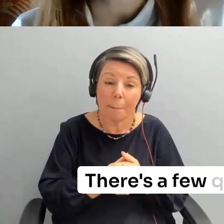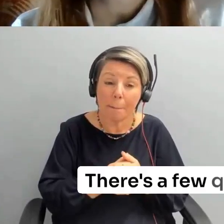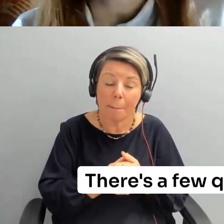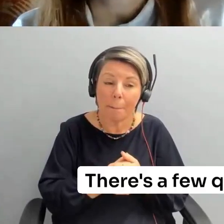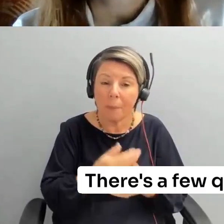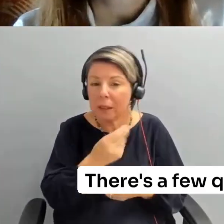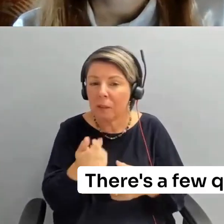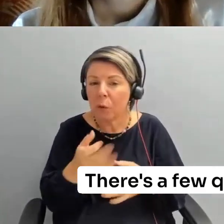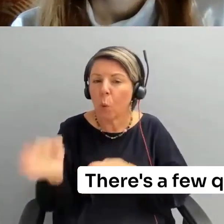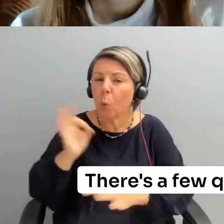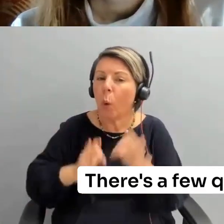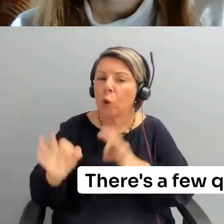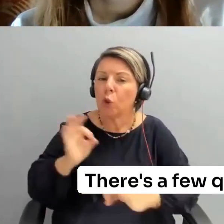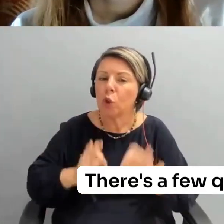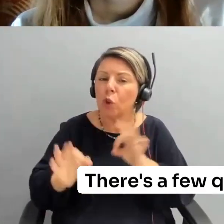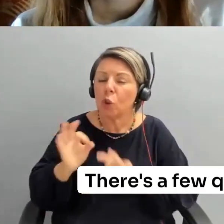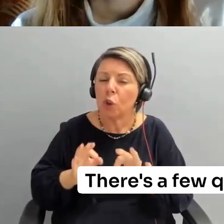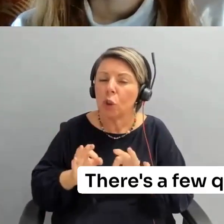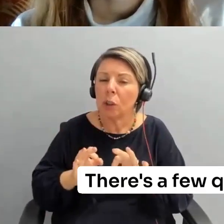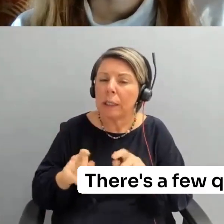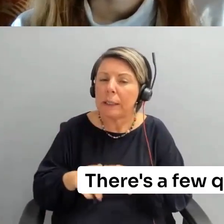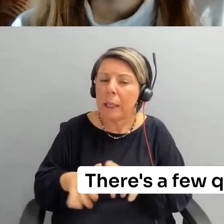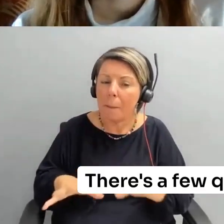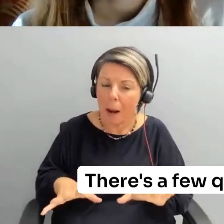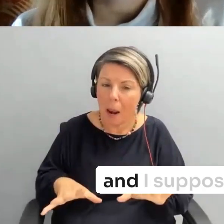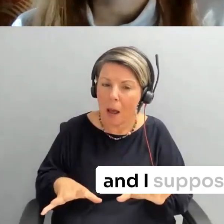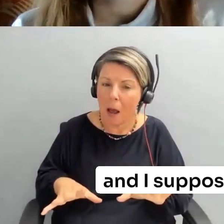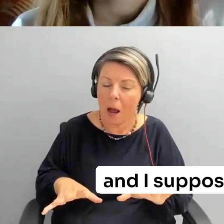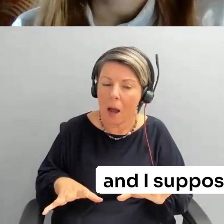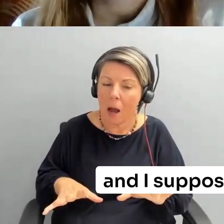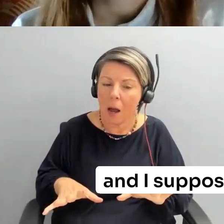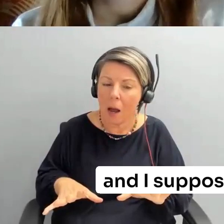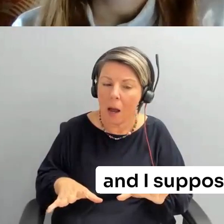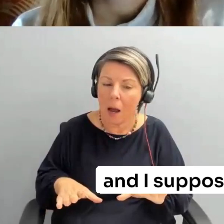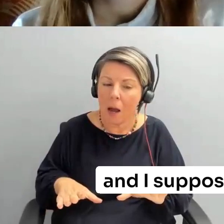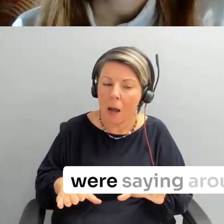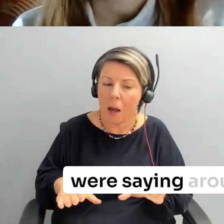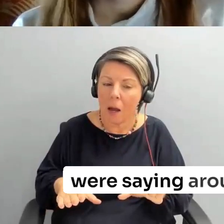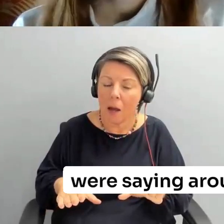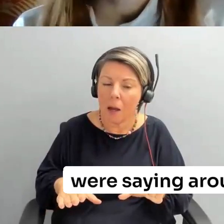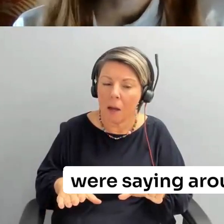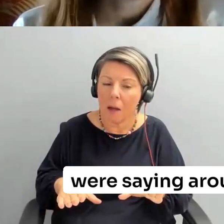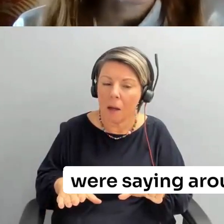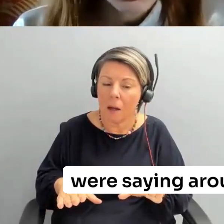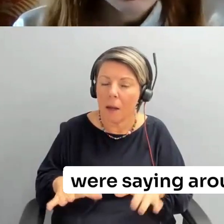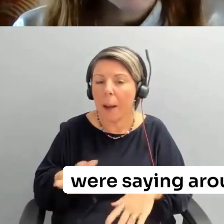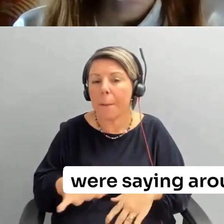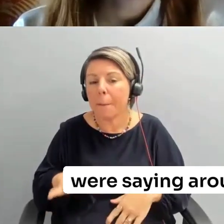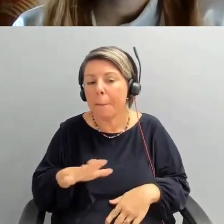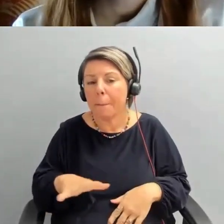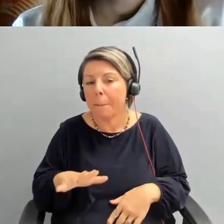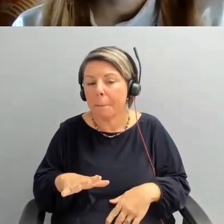There's a few questions around this kind of, and I suppose it ties into the things you were saying around, we